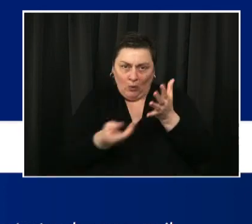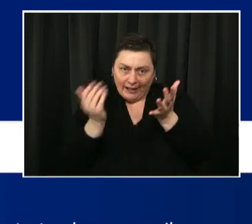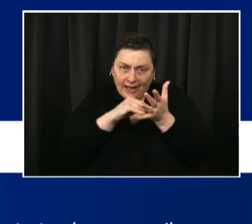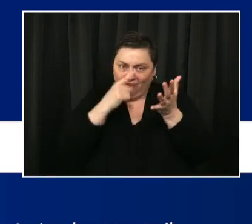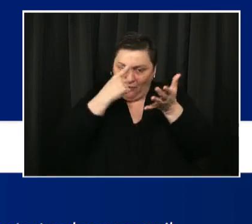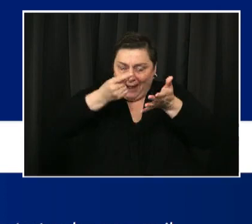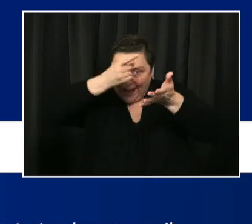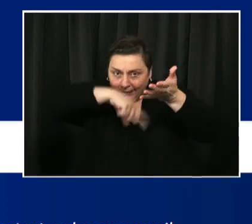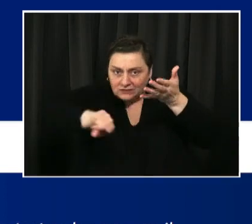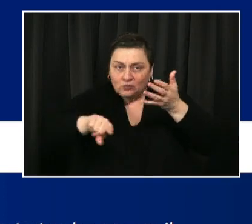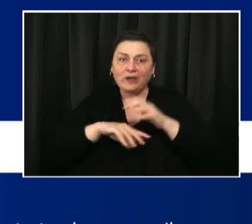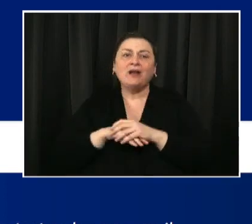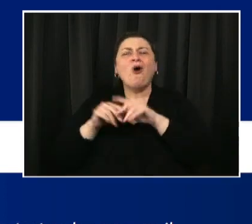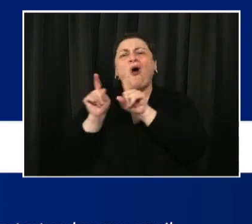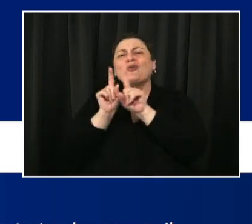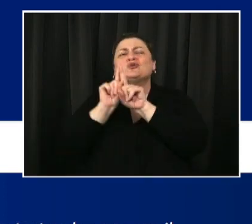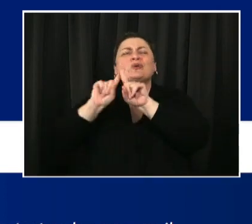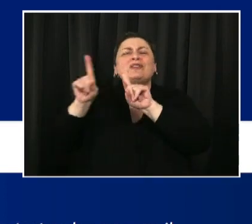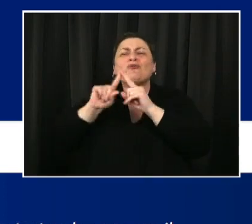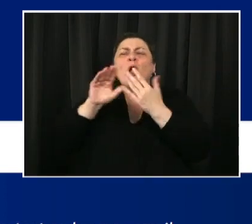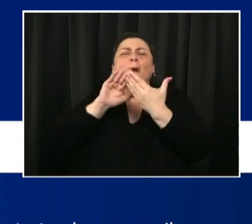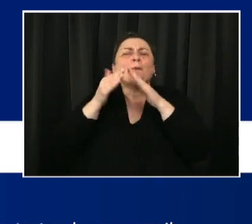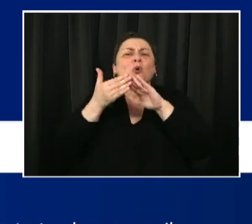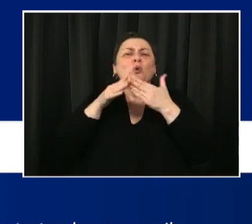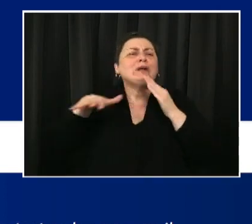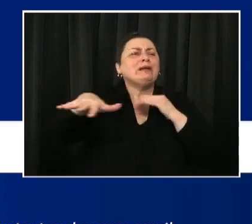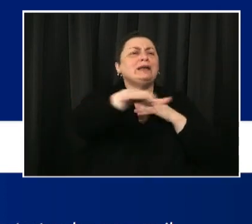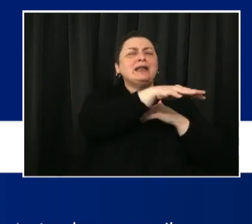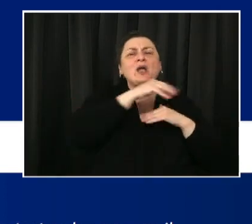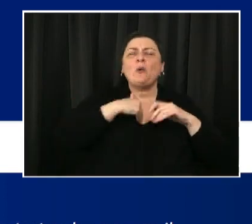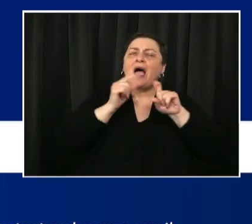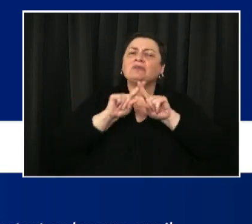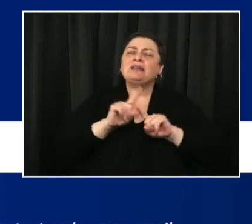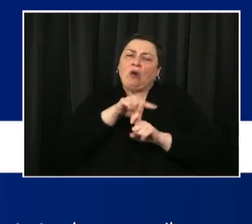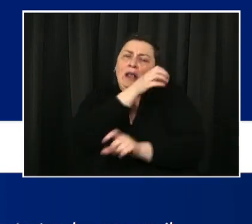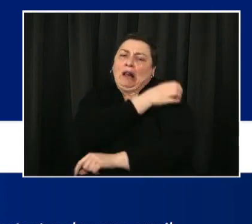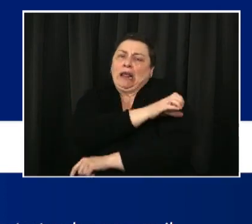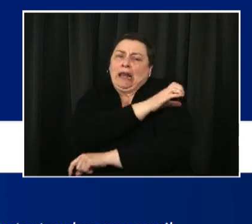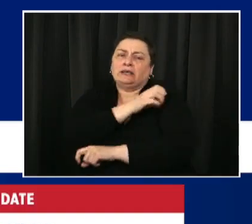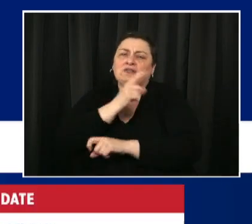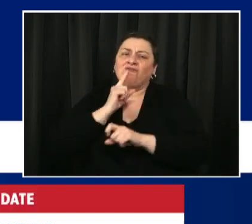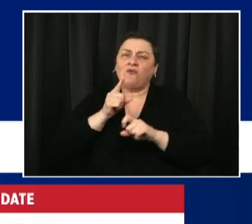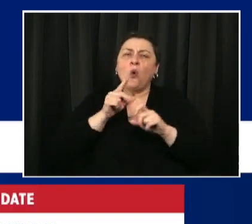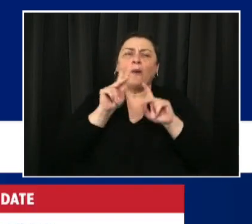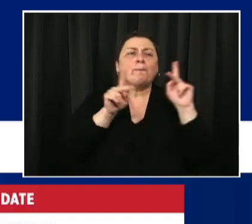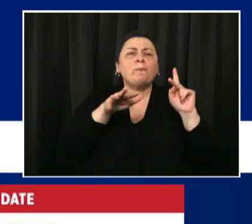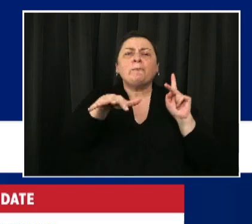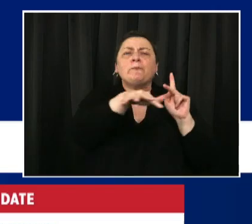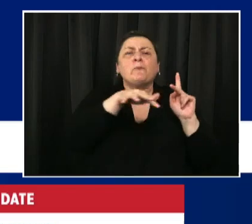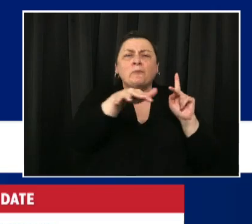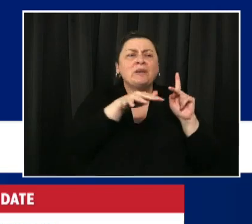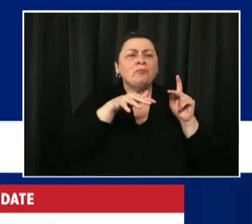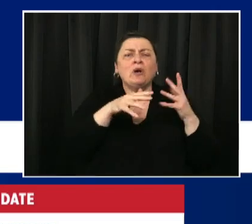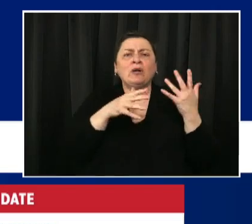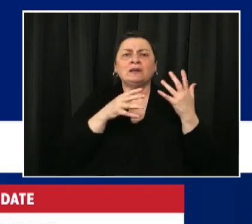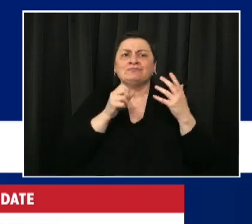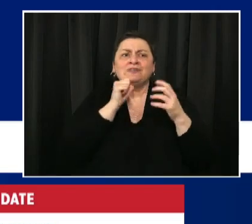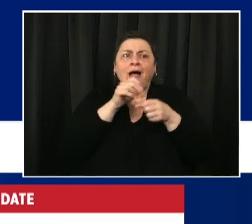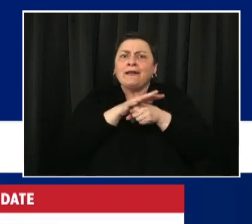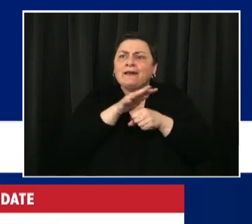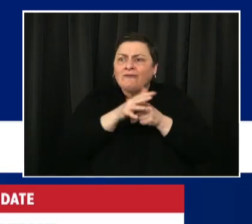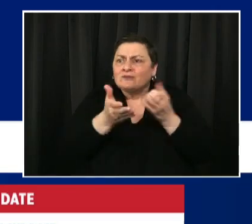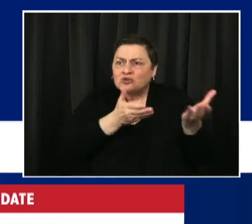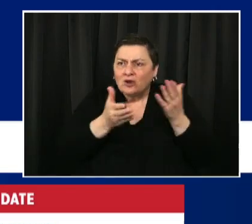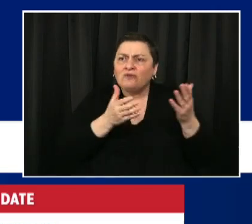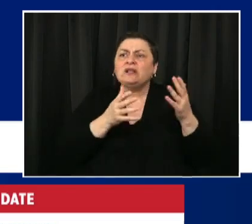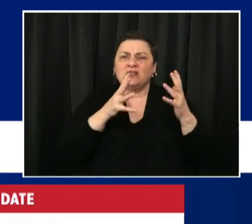also partners with the community organizations. We run a number of vaccine equity clinics, and there were 15 clinics including 3 for people receiving